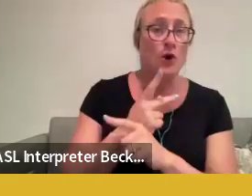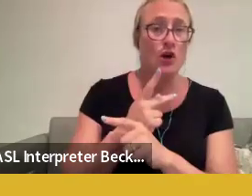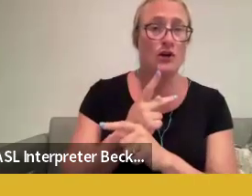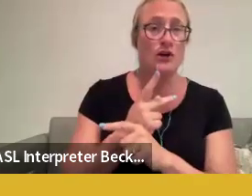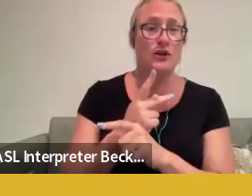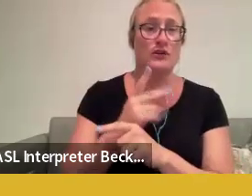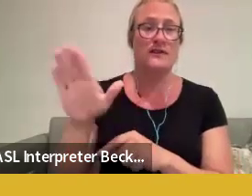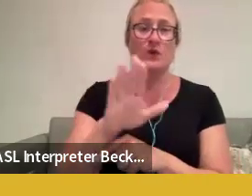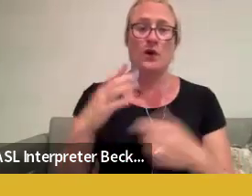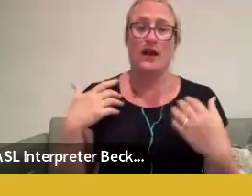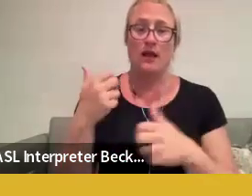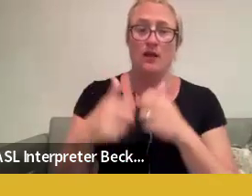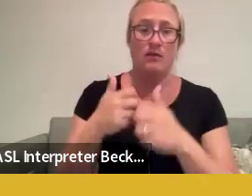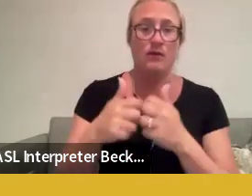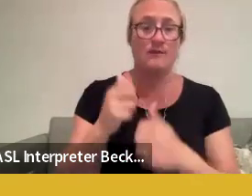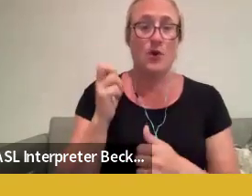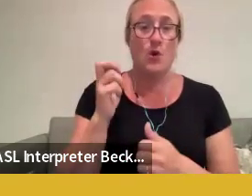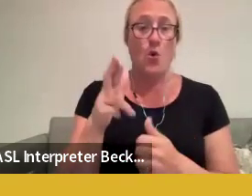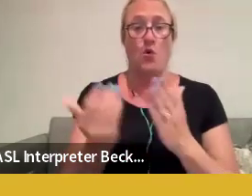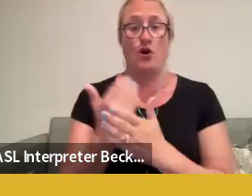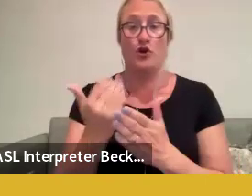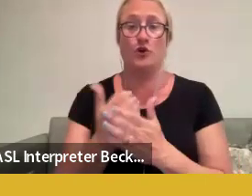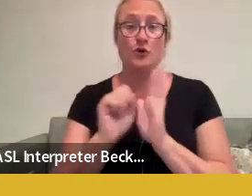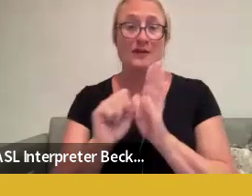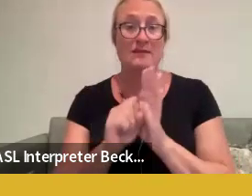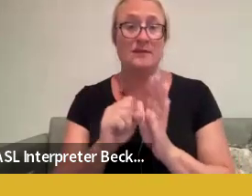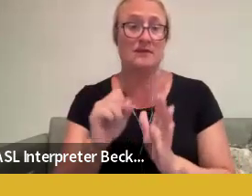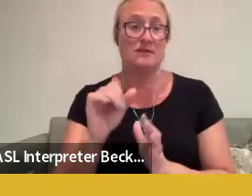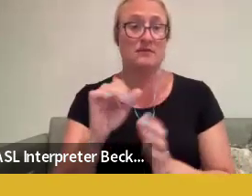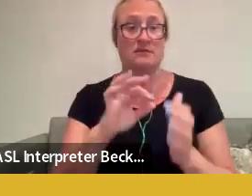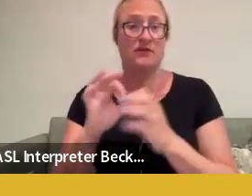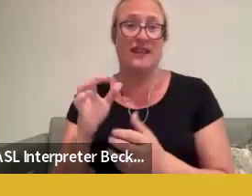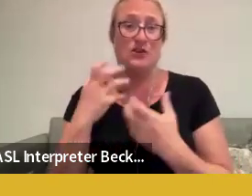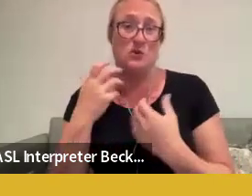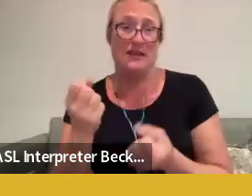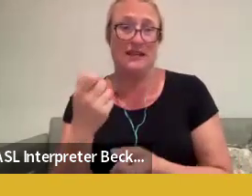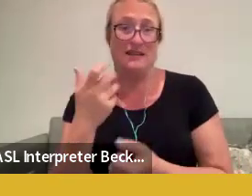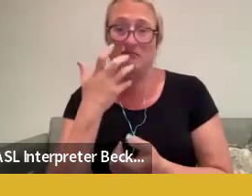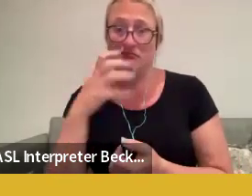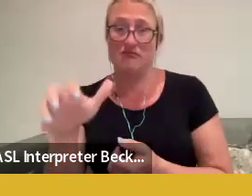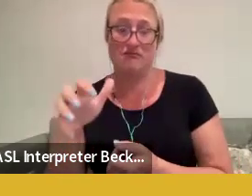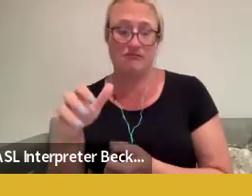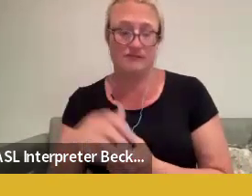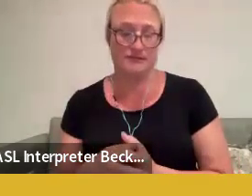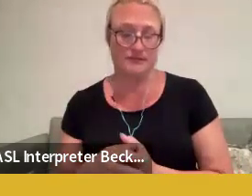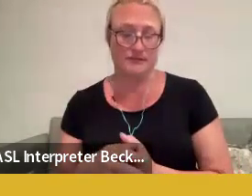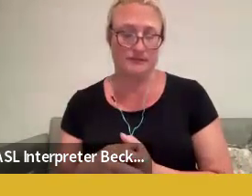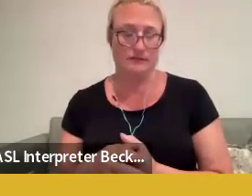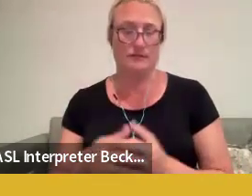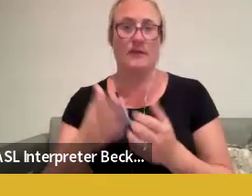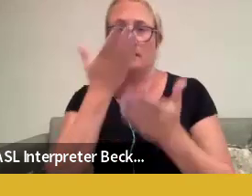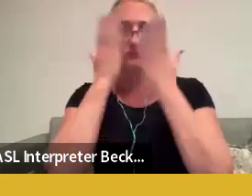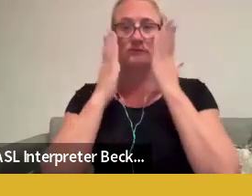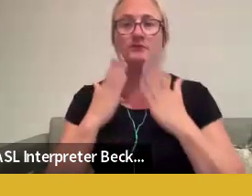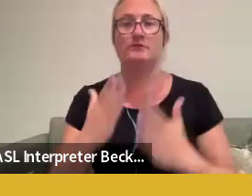your chronic health condition or new symptoms like those heat-related illnesses we discussed earlier. You want to wear sun